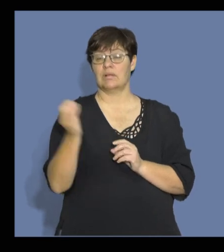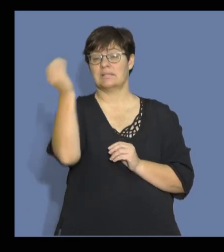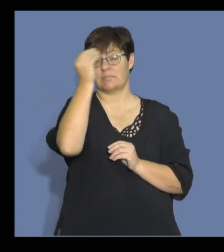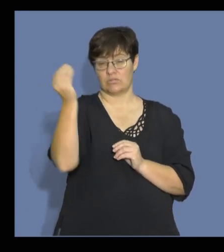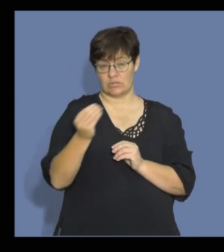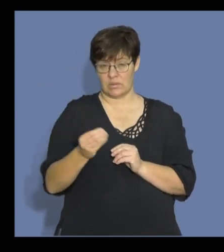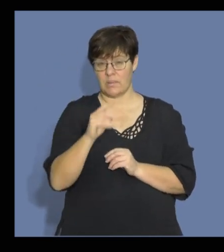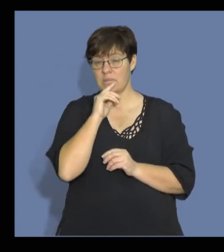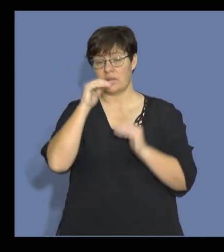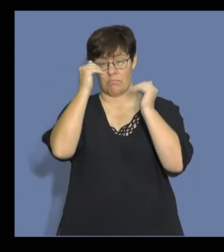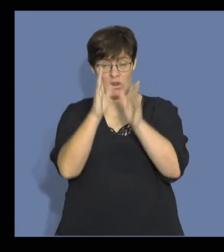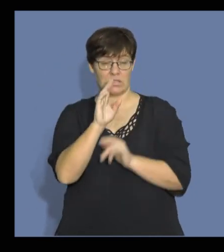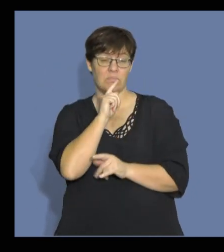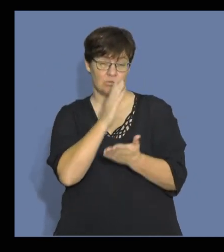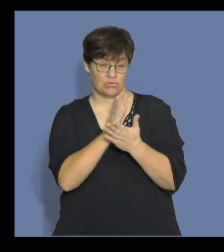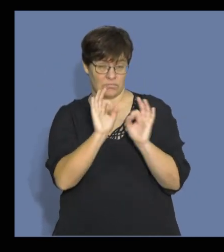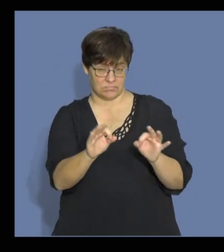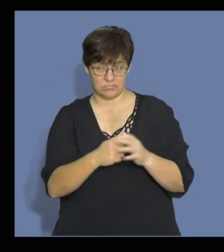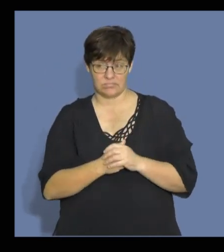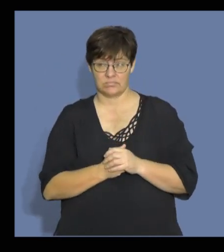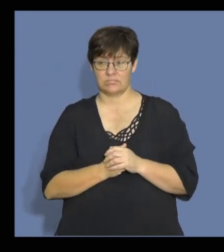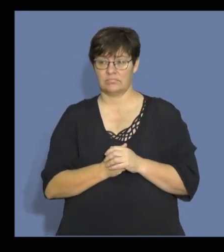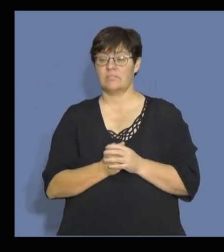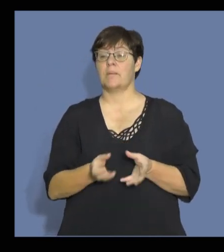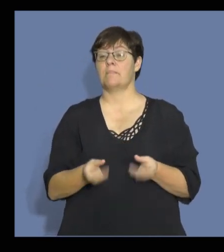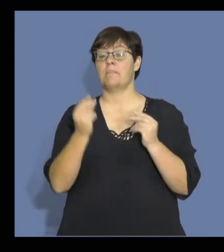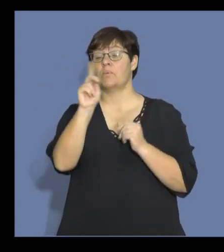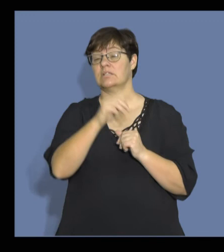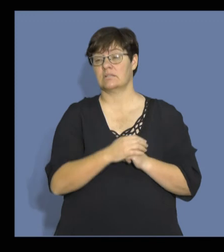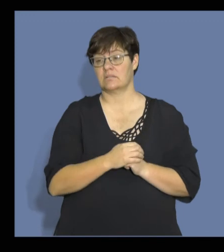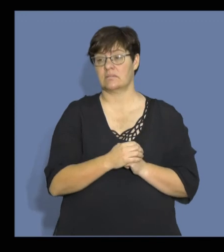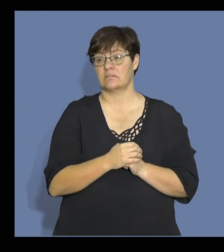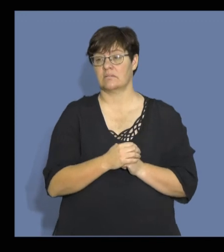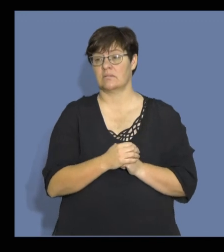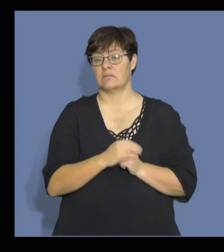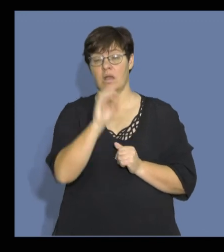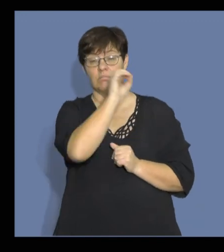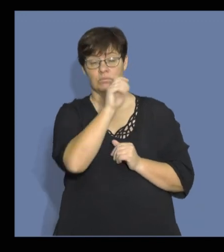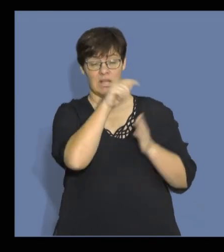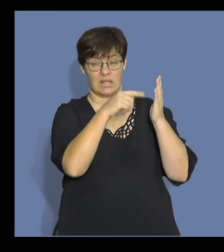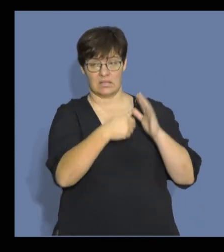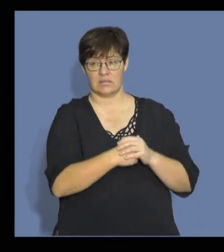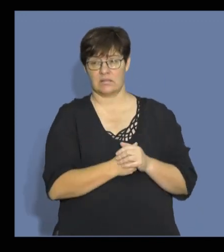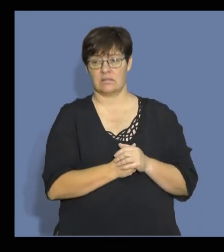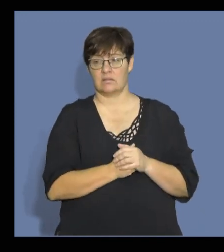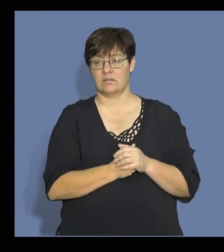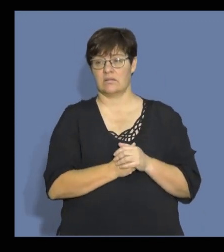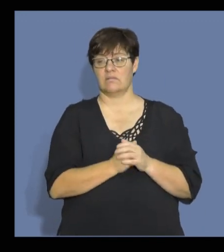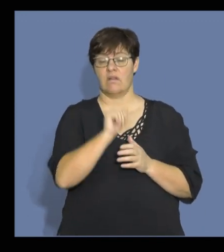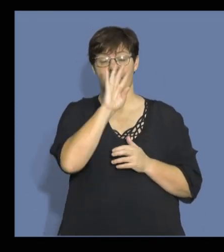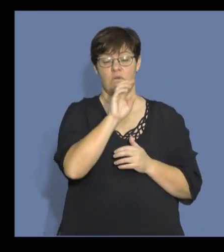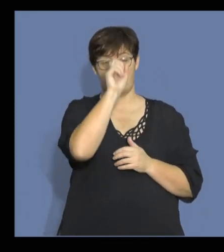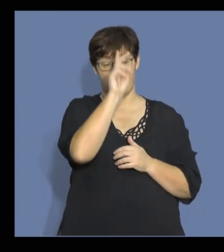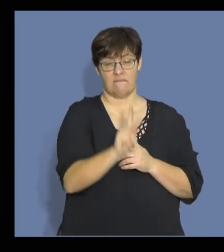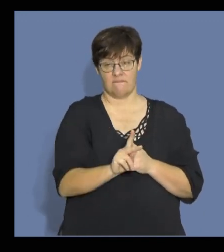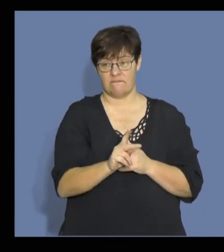do substitution, let's make sure we do that in the bracket. And what I'm going to get here is, if I put this into my calculator, I'm going to